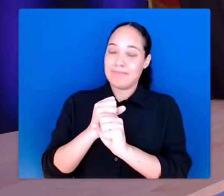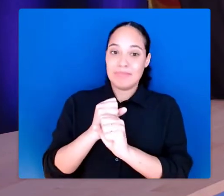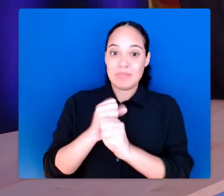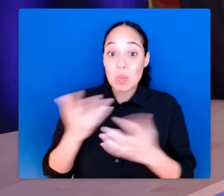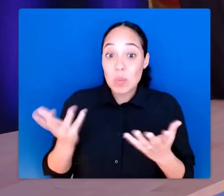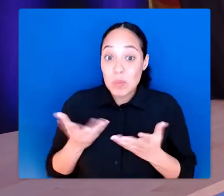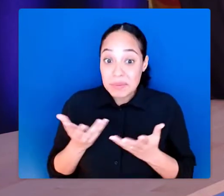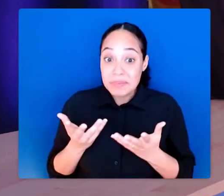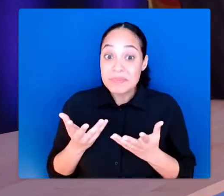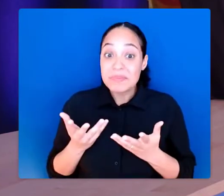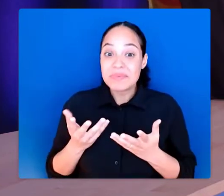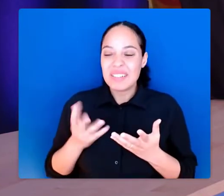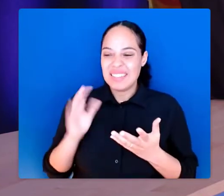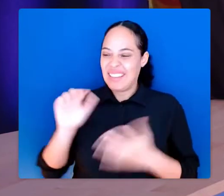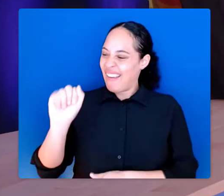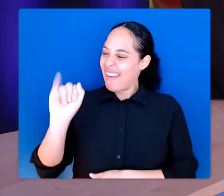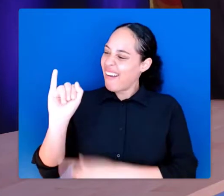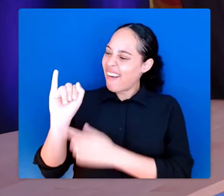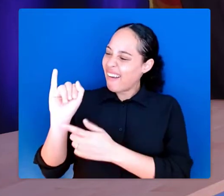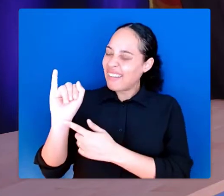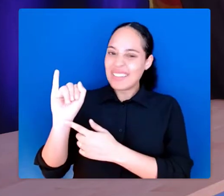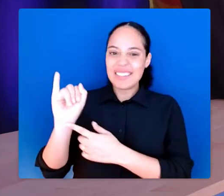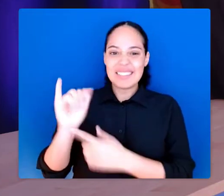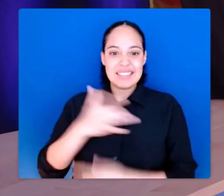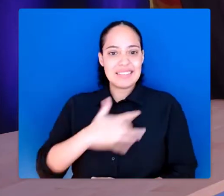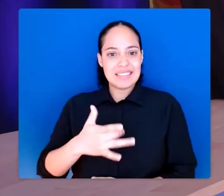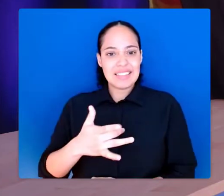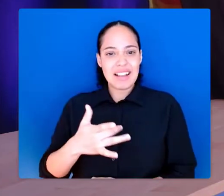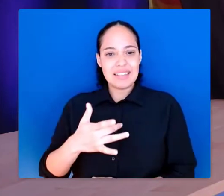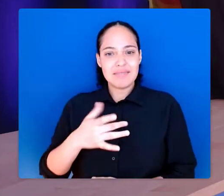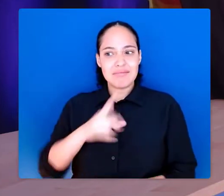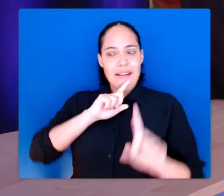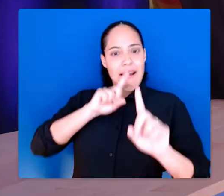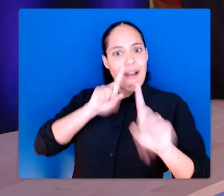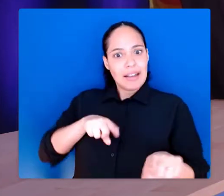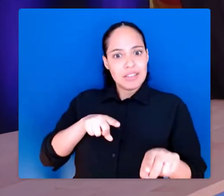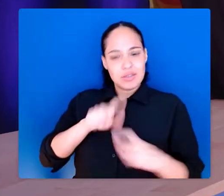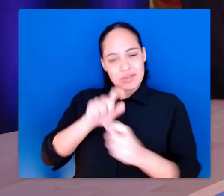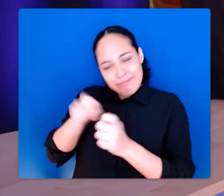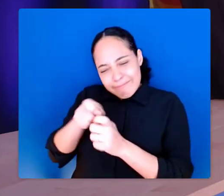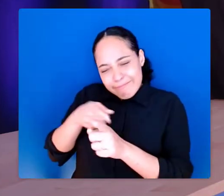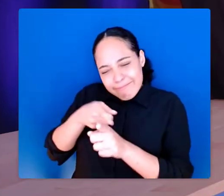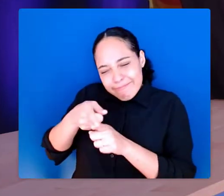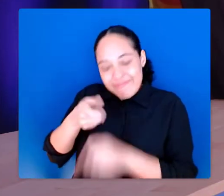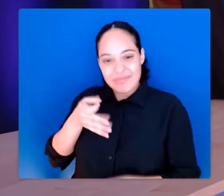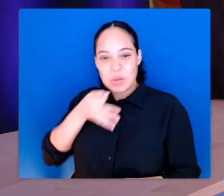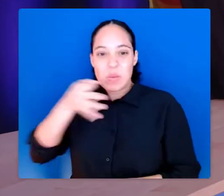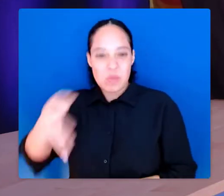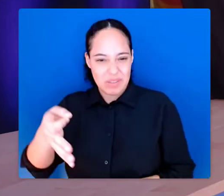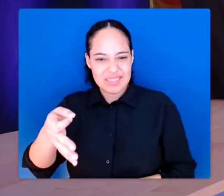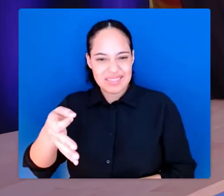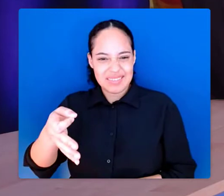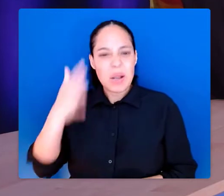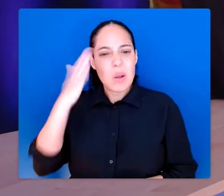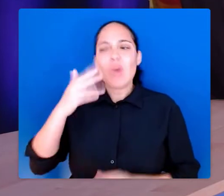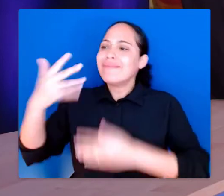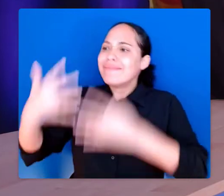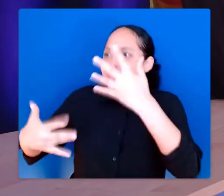lot of work, a lot of different things you are involved in. Um, Amazing. But can you tell